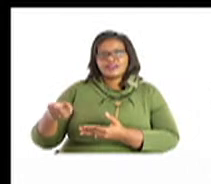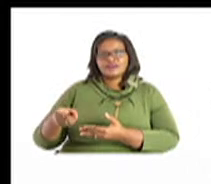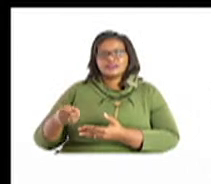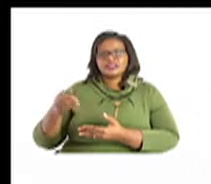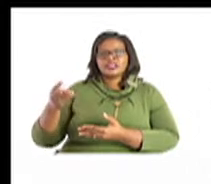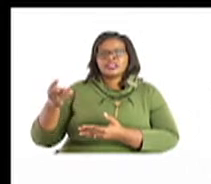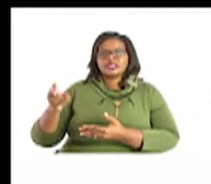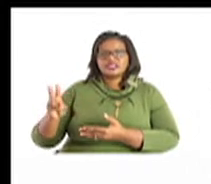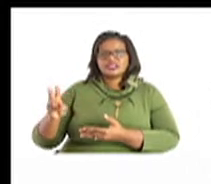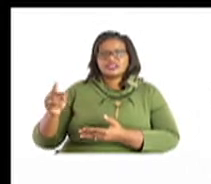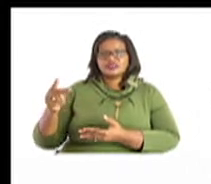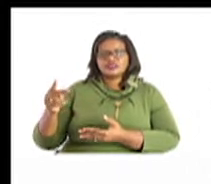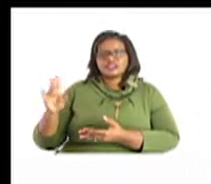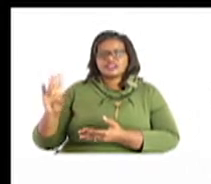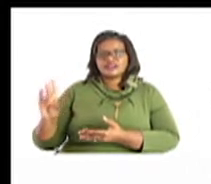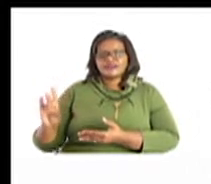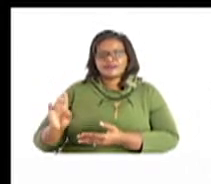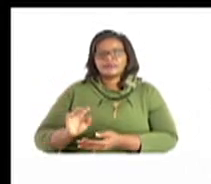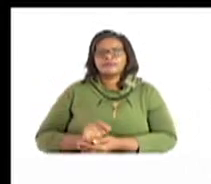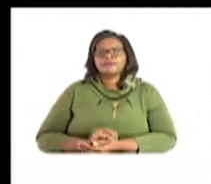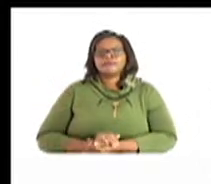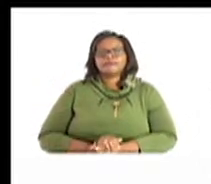9,627.